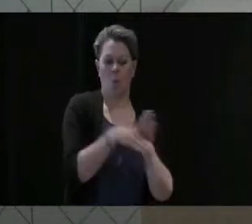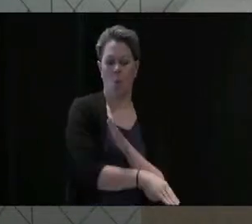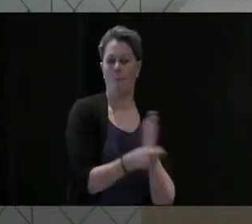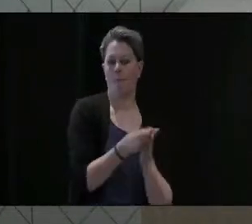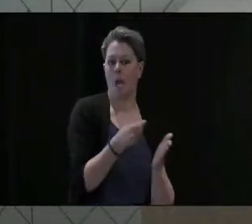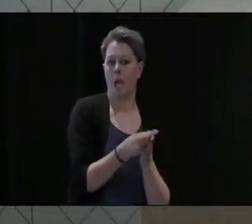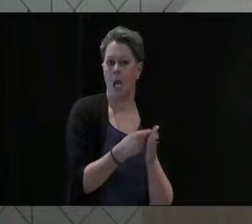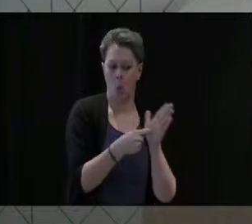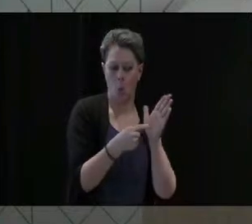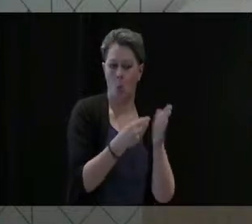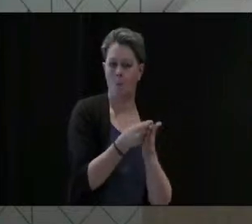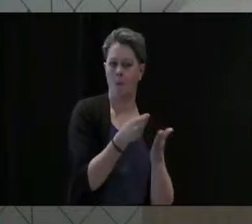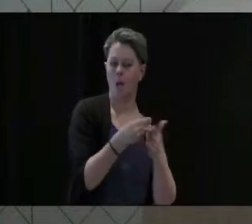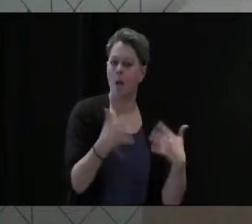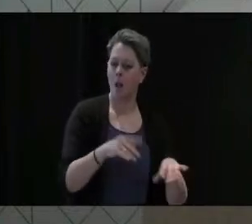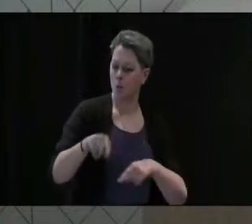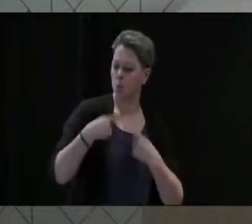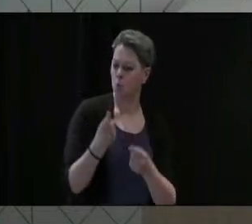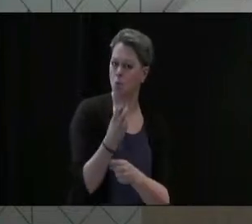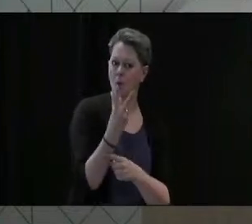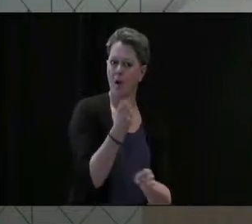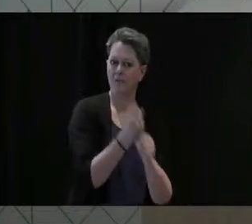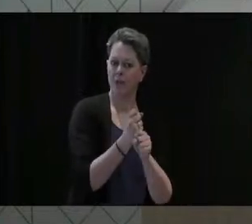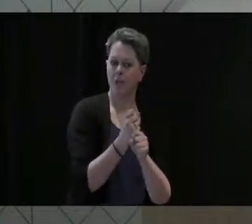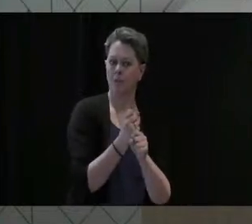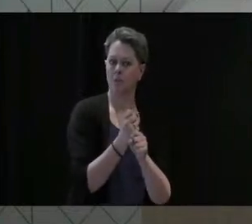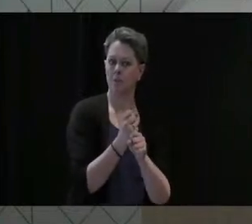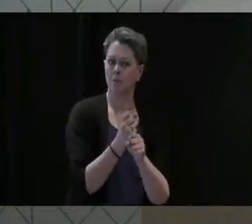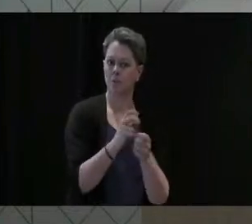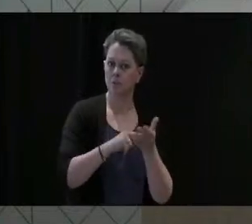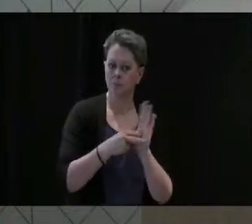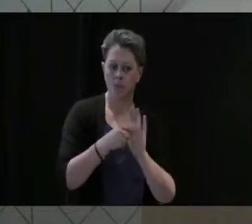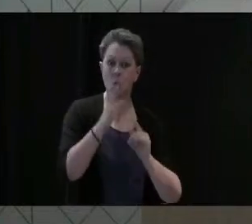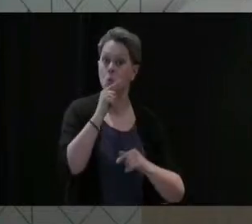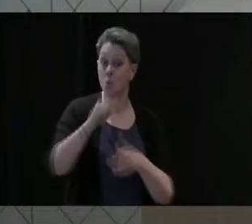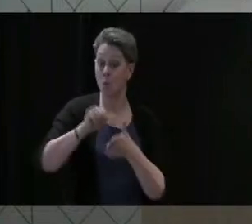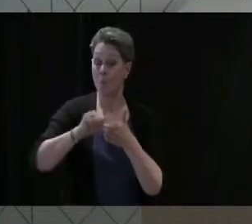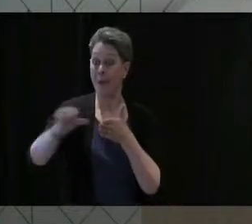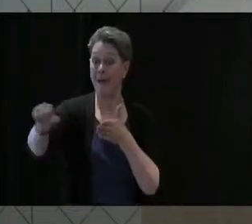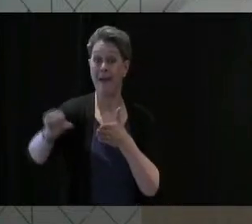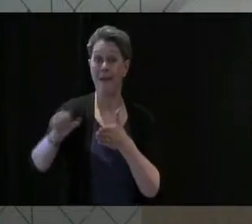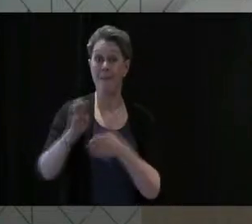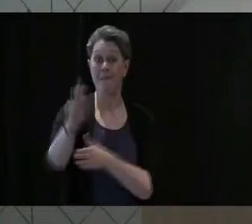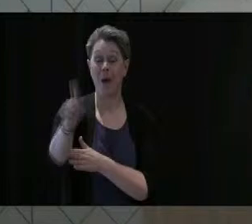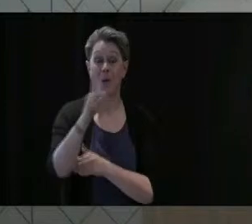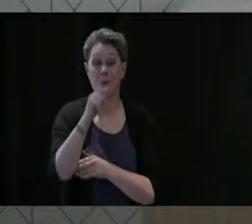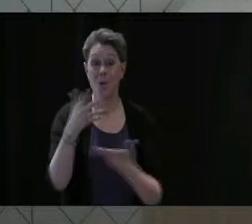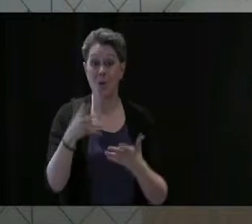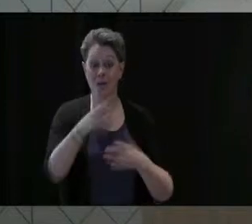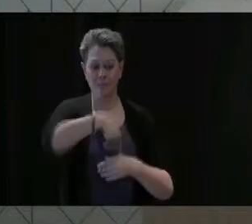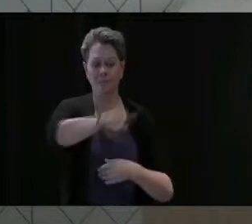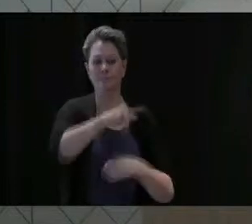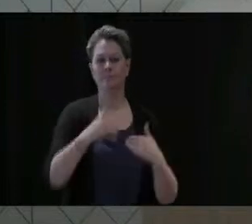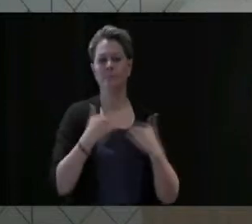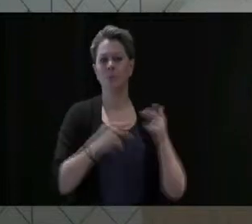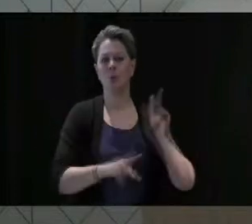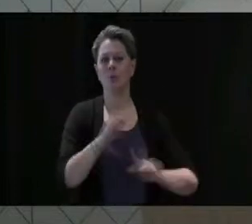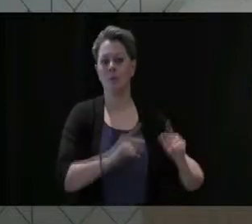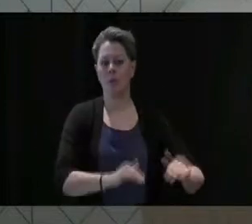12 years, which will sit very heavily on their shoulders unless we reduce